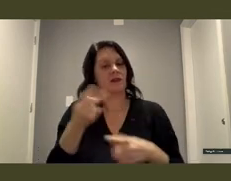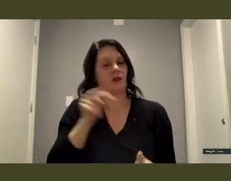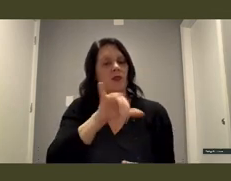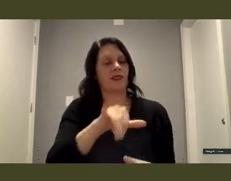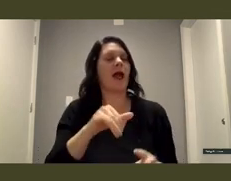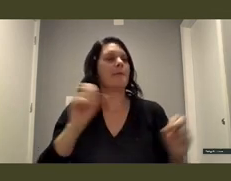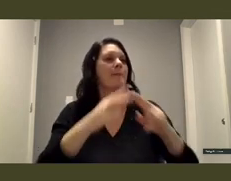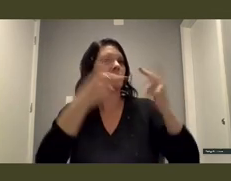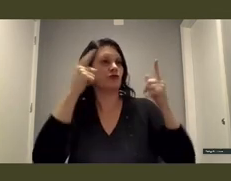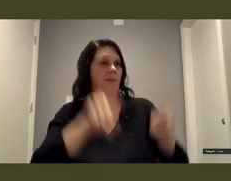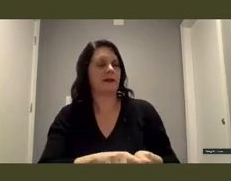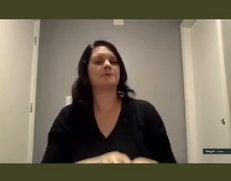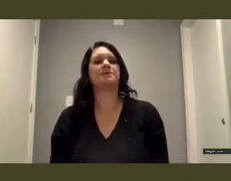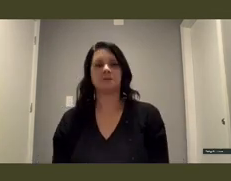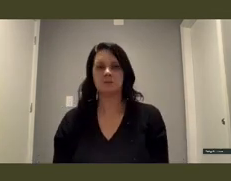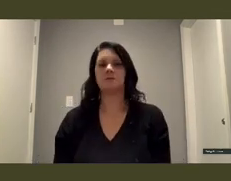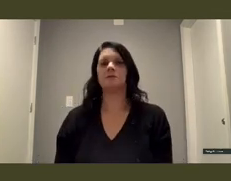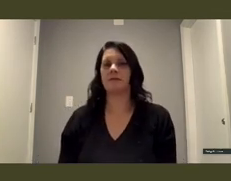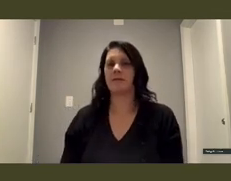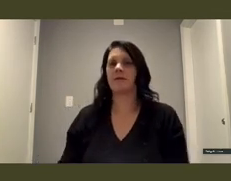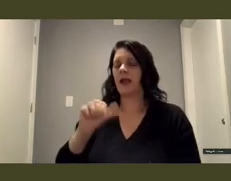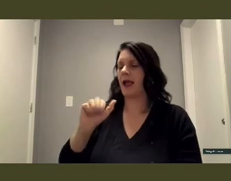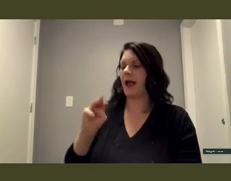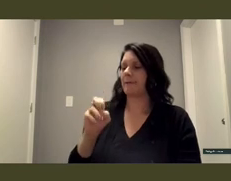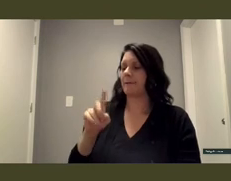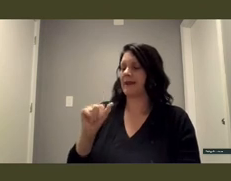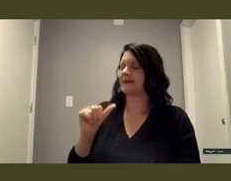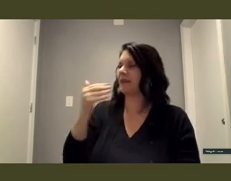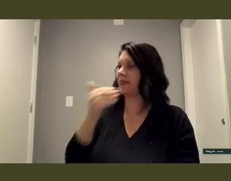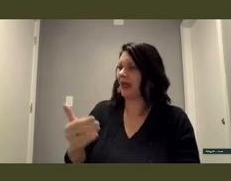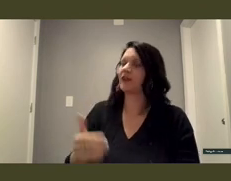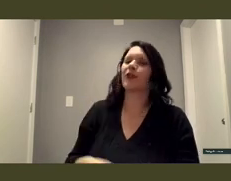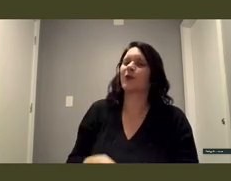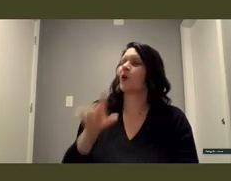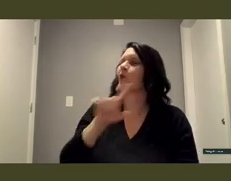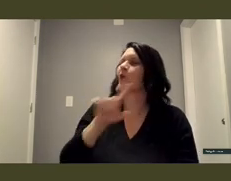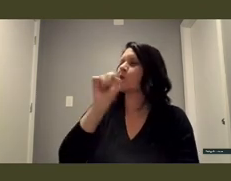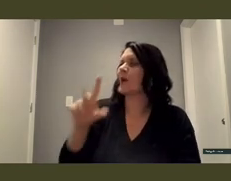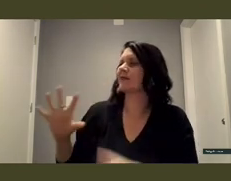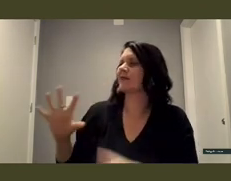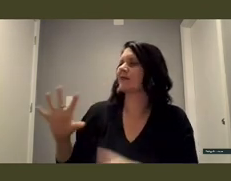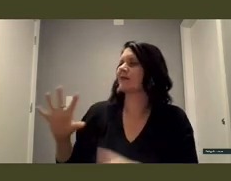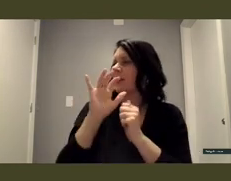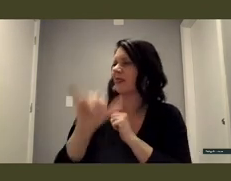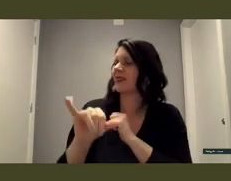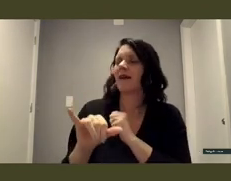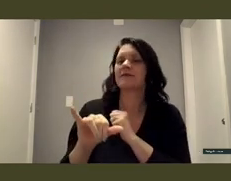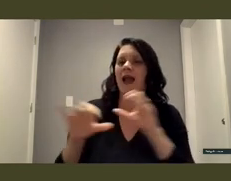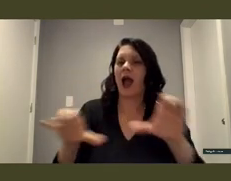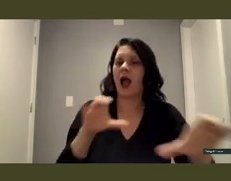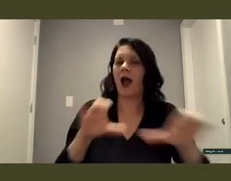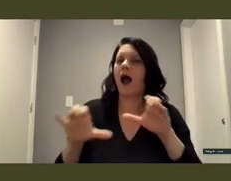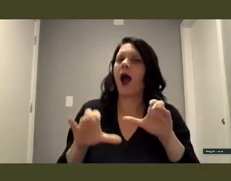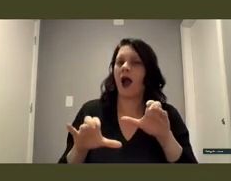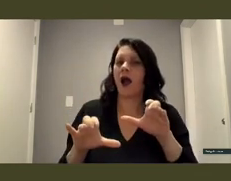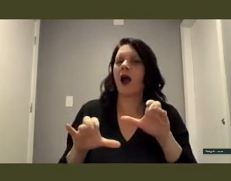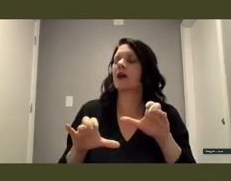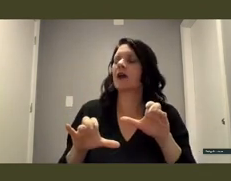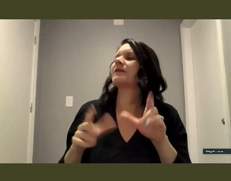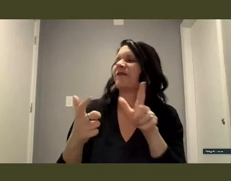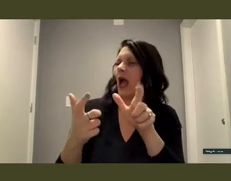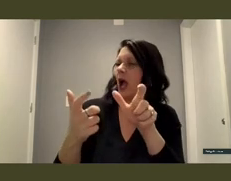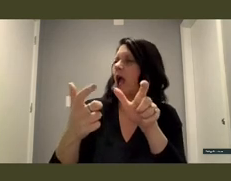Thank you, Joanna. I've got a question that is definitely talking about building support and action and moving faster and further. I've